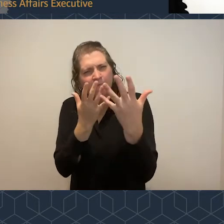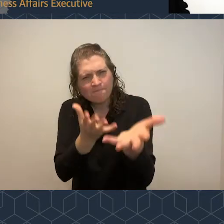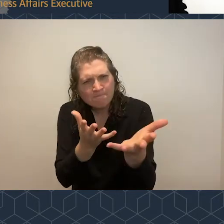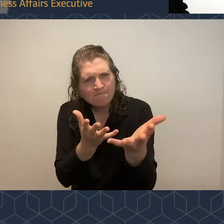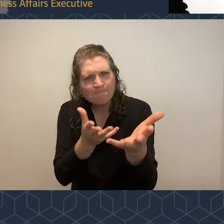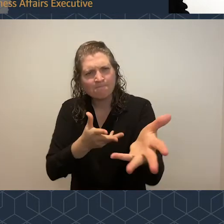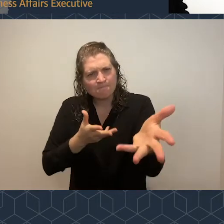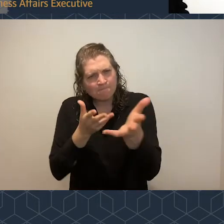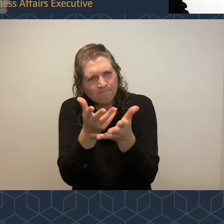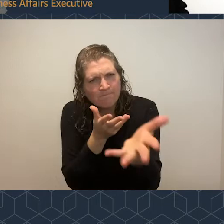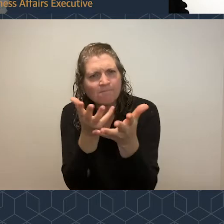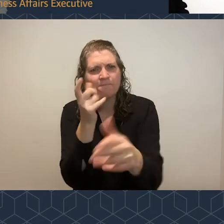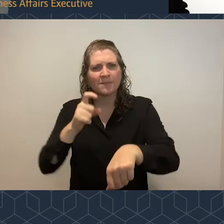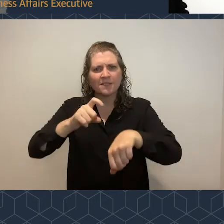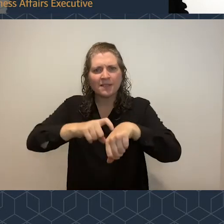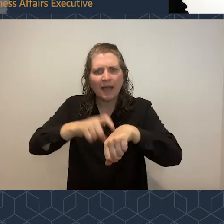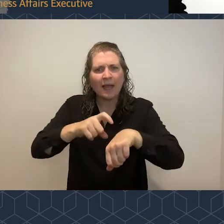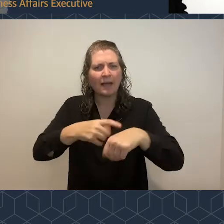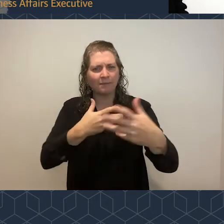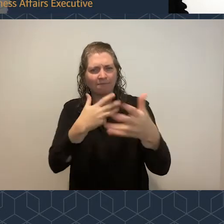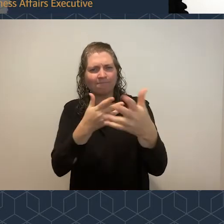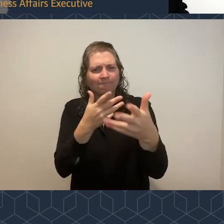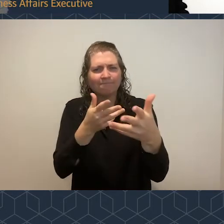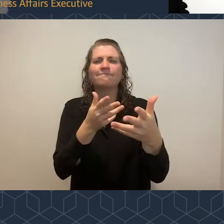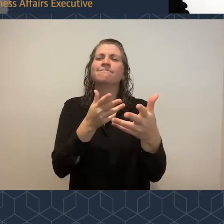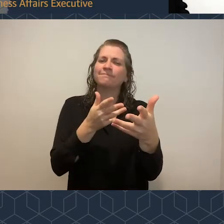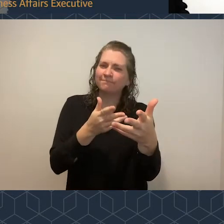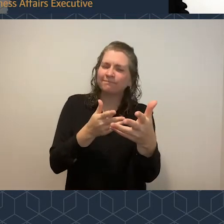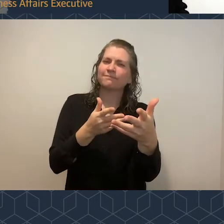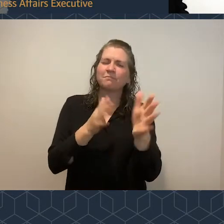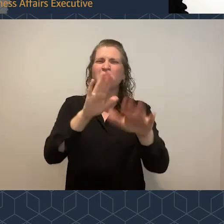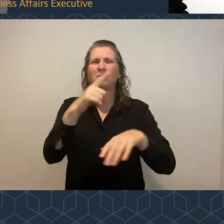when we don't give folks a chance to be authentic.